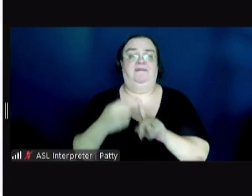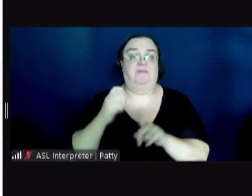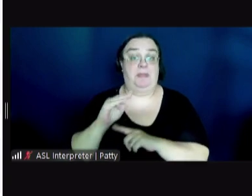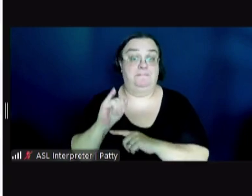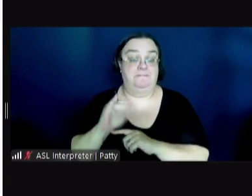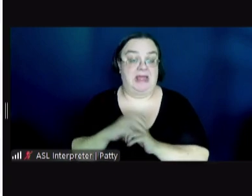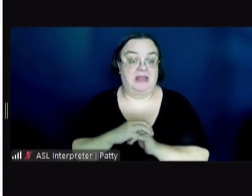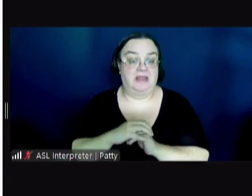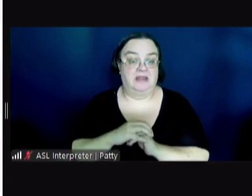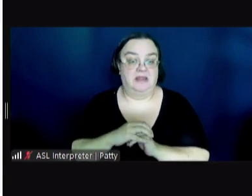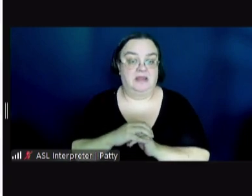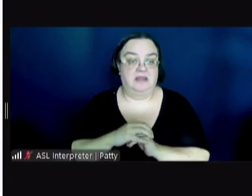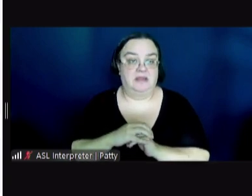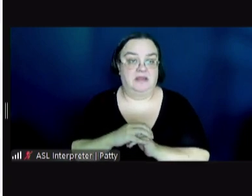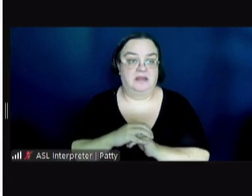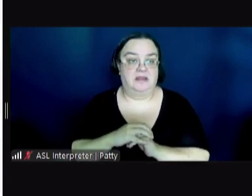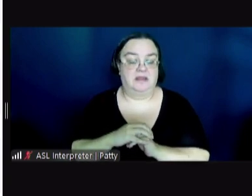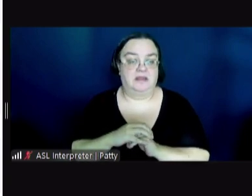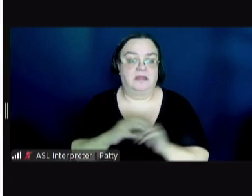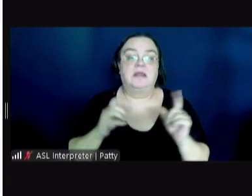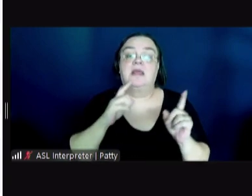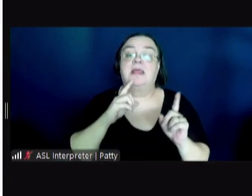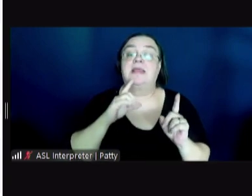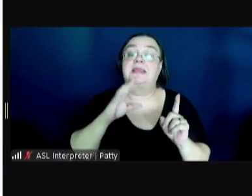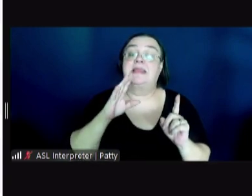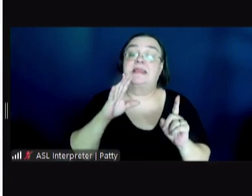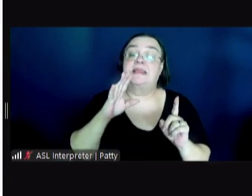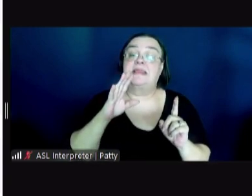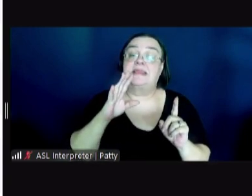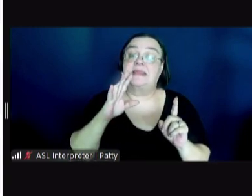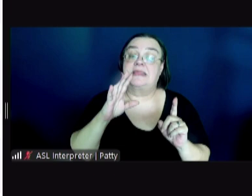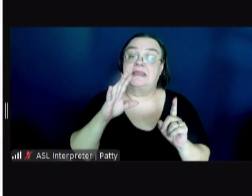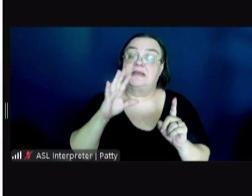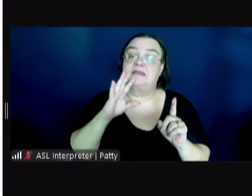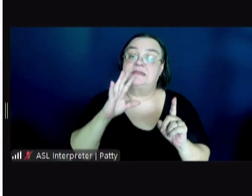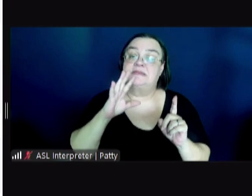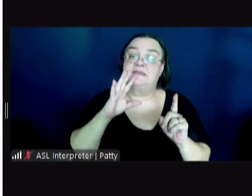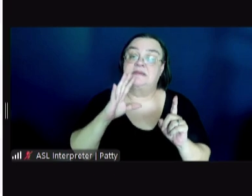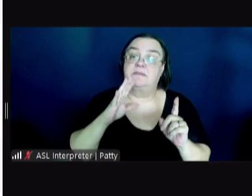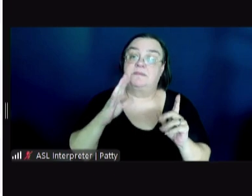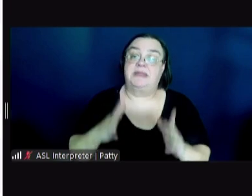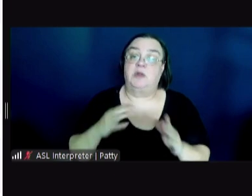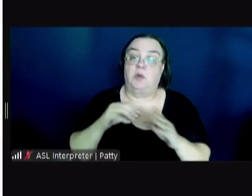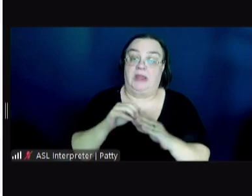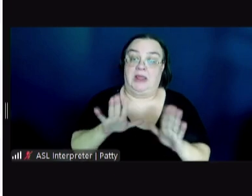The microphone in the speaker in the room sounds like it's no longer